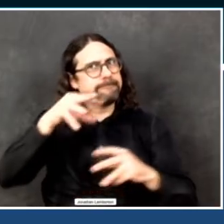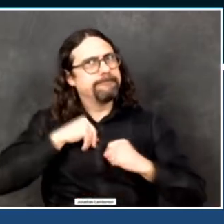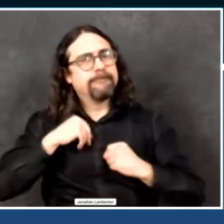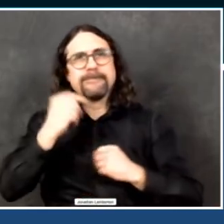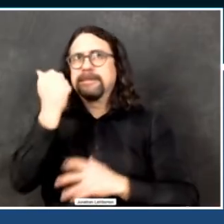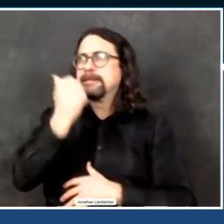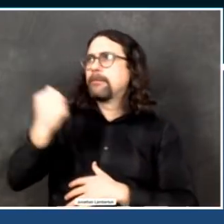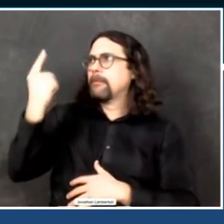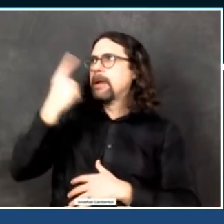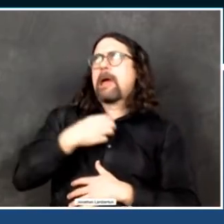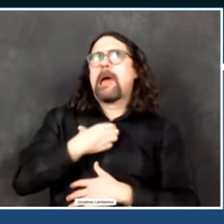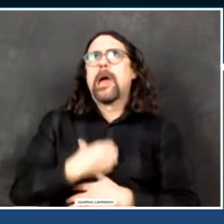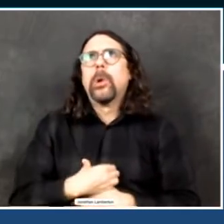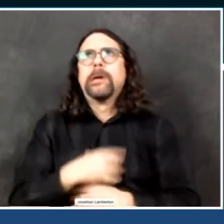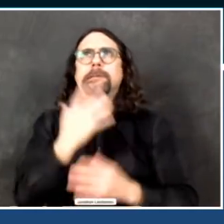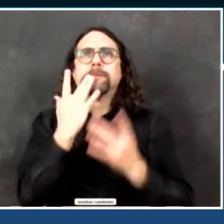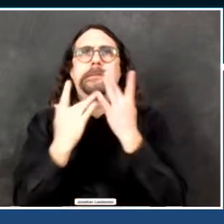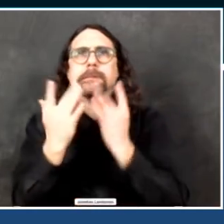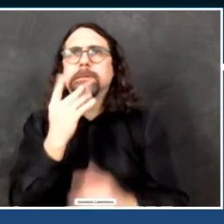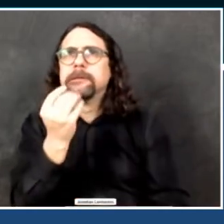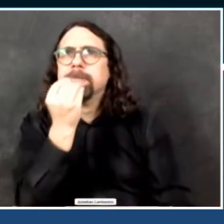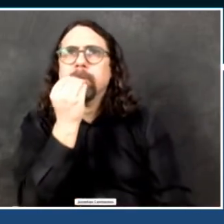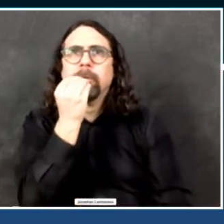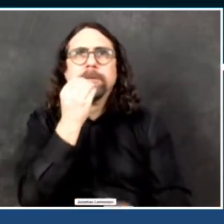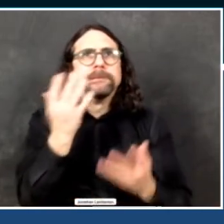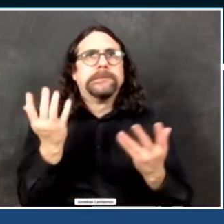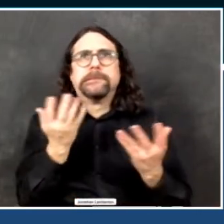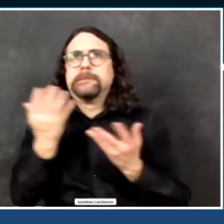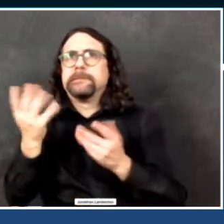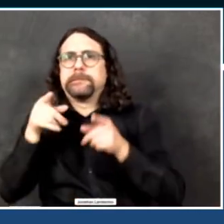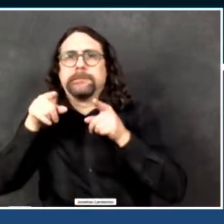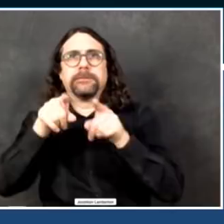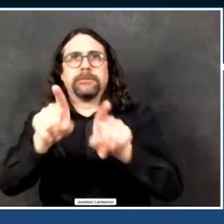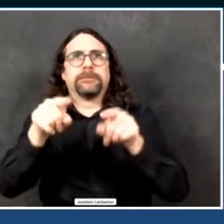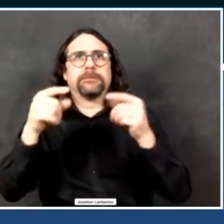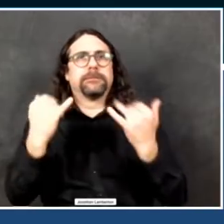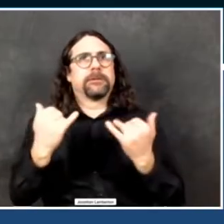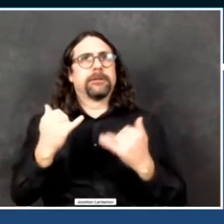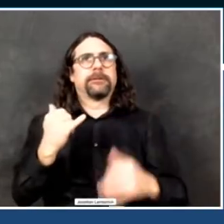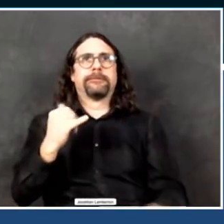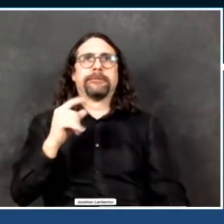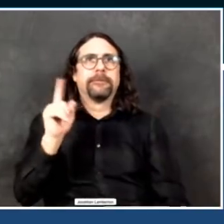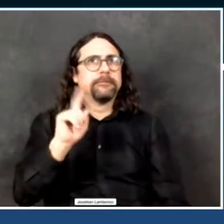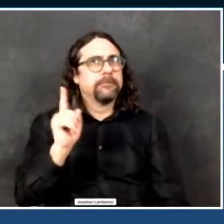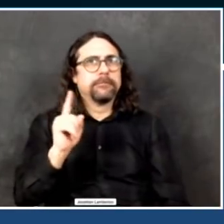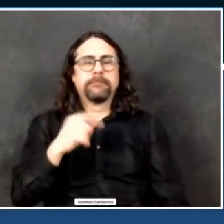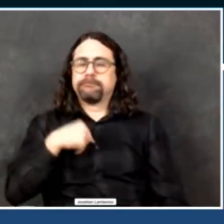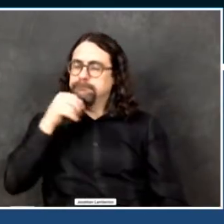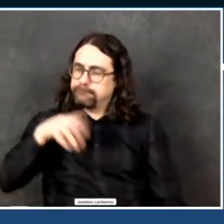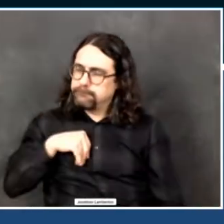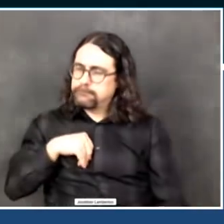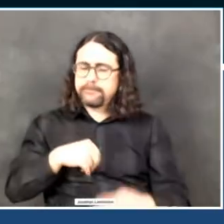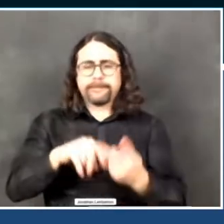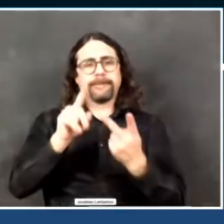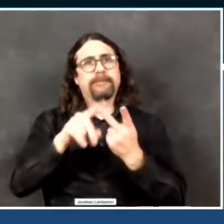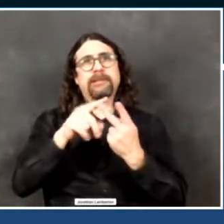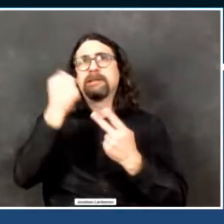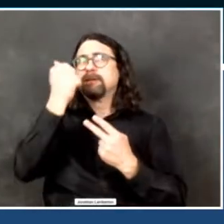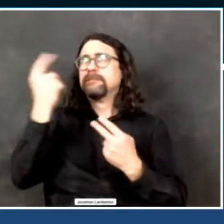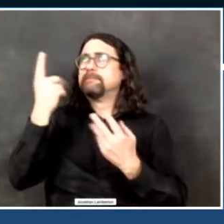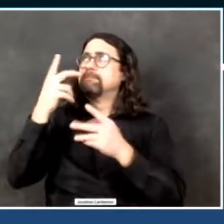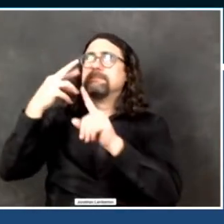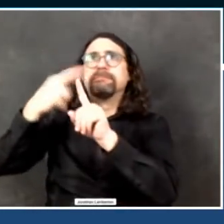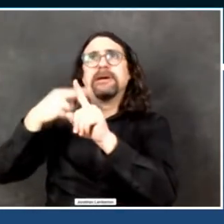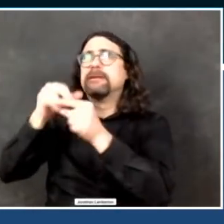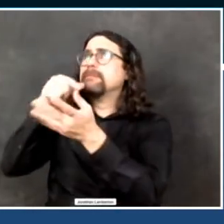city of New York, we will protect our people. And anyone who needs food and can't get it, call 311. Anyone who's being